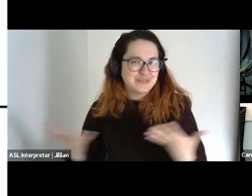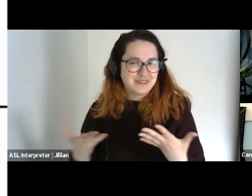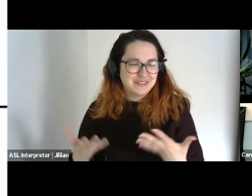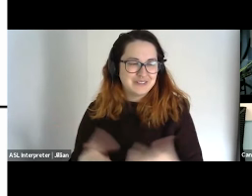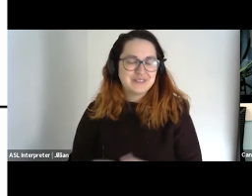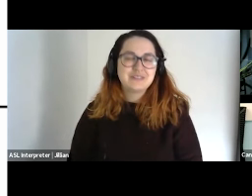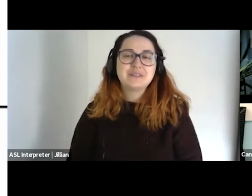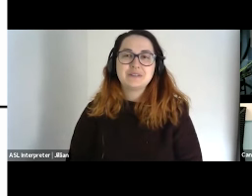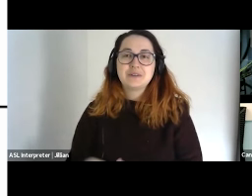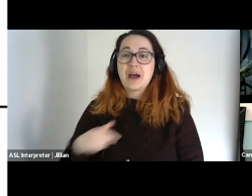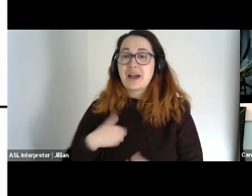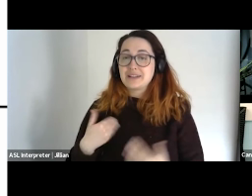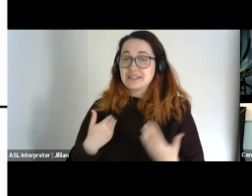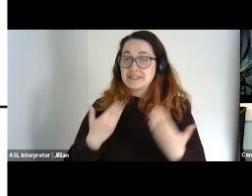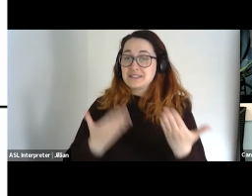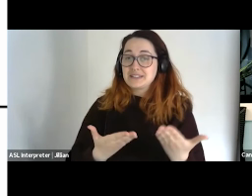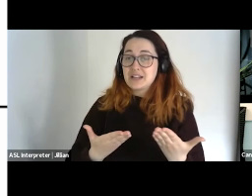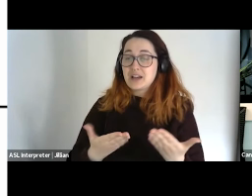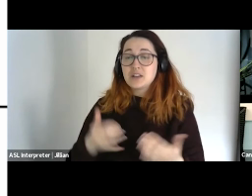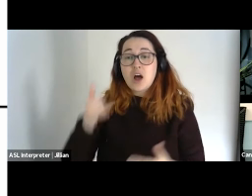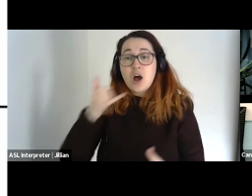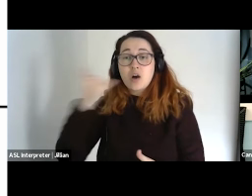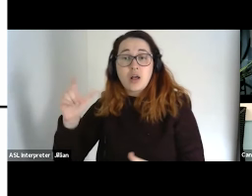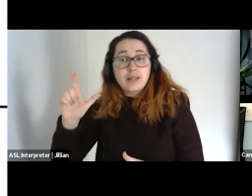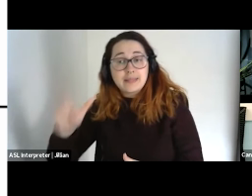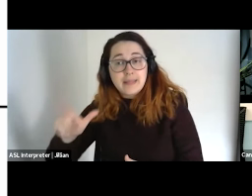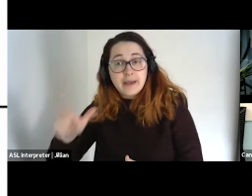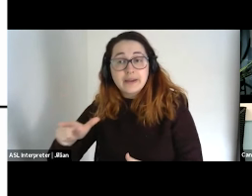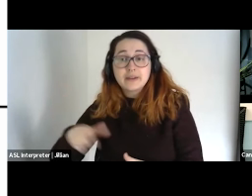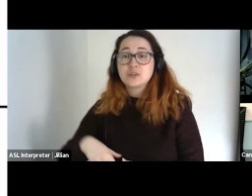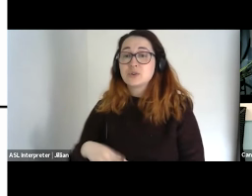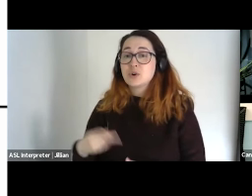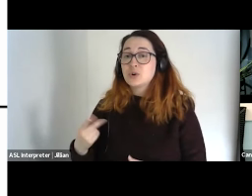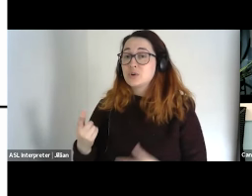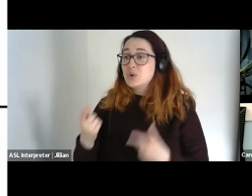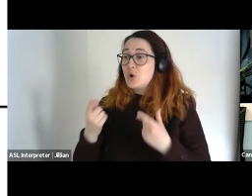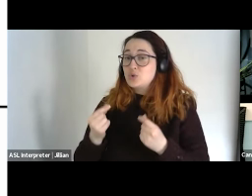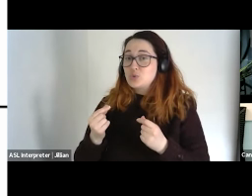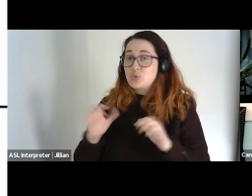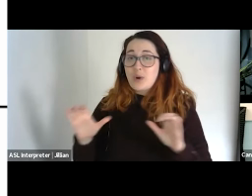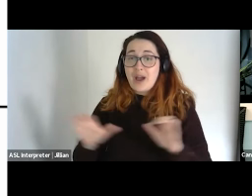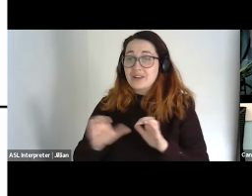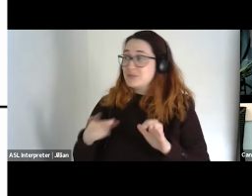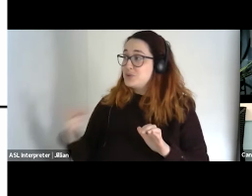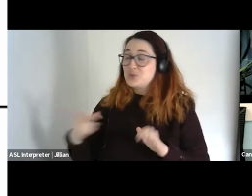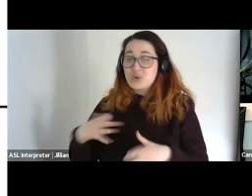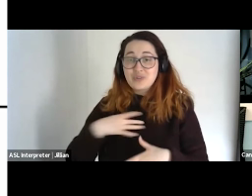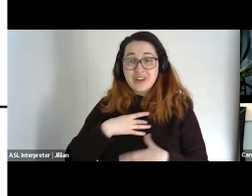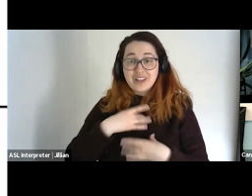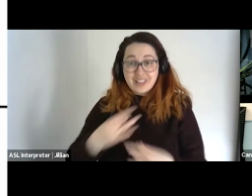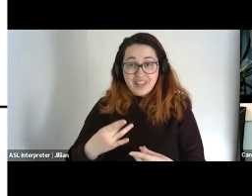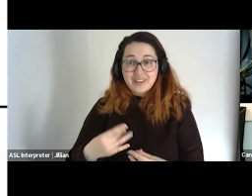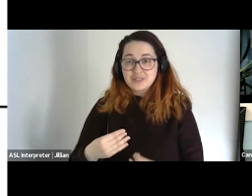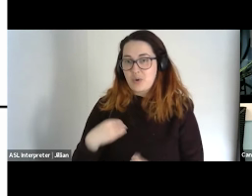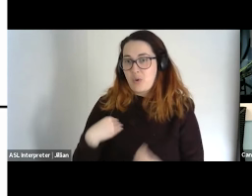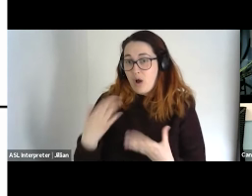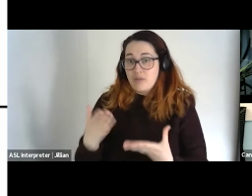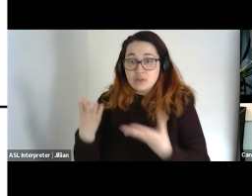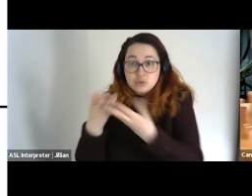will suggest catching up another time, doing something that we both like. So maybe providing a solution.